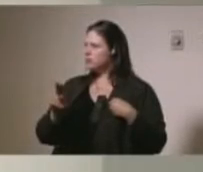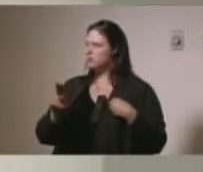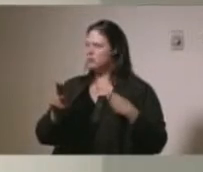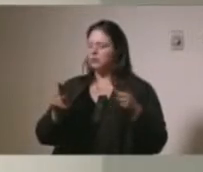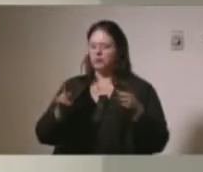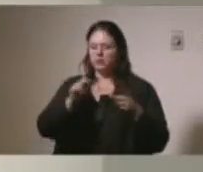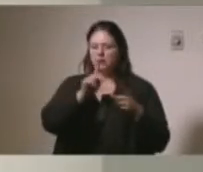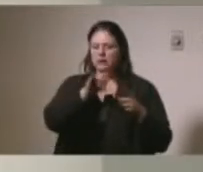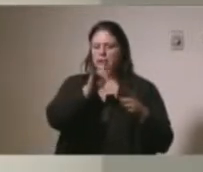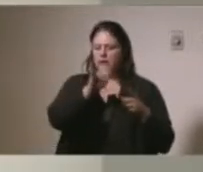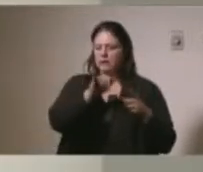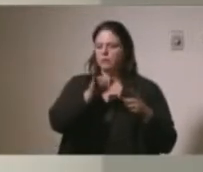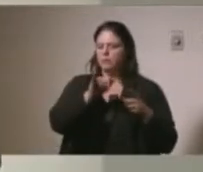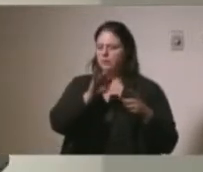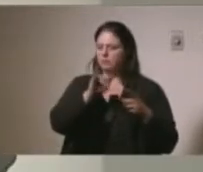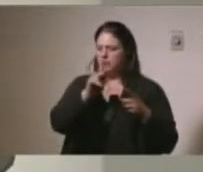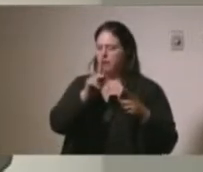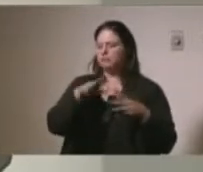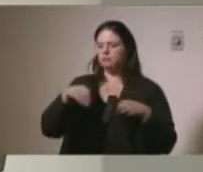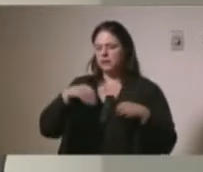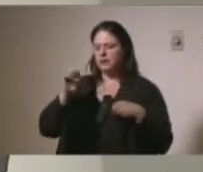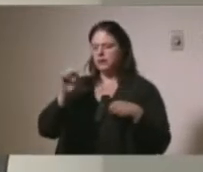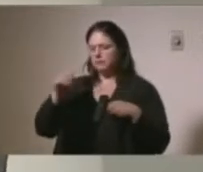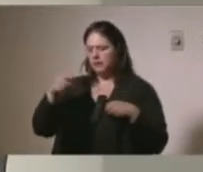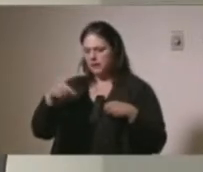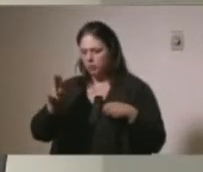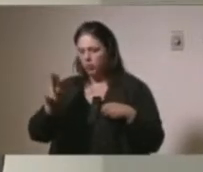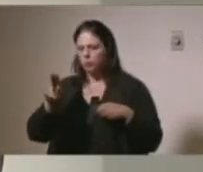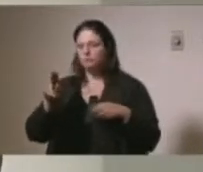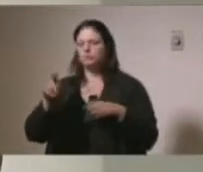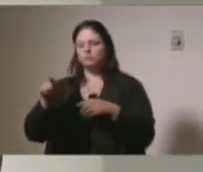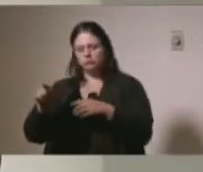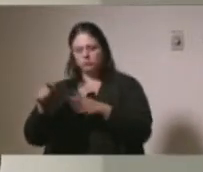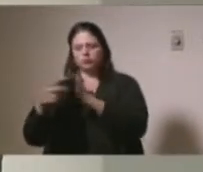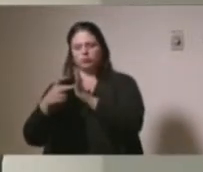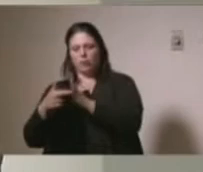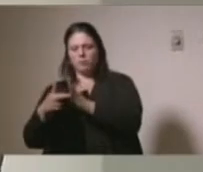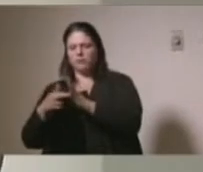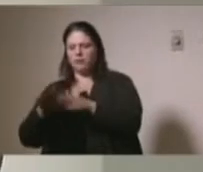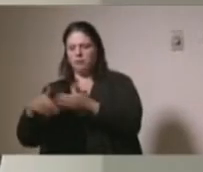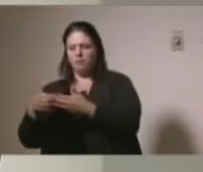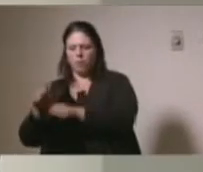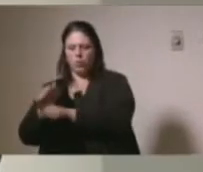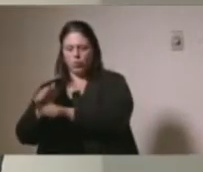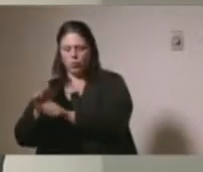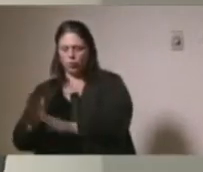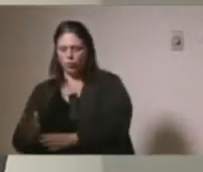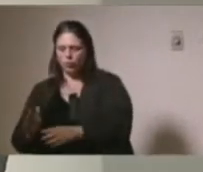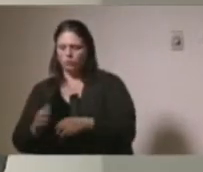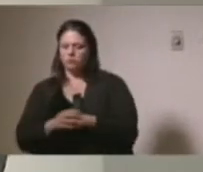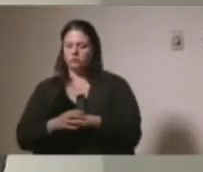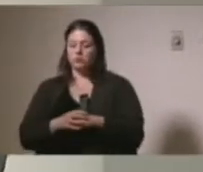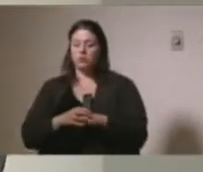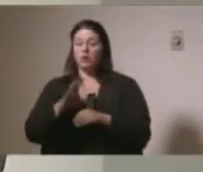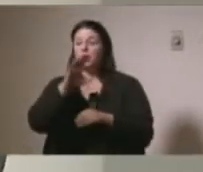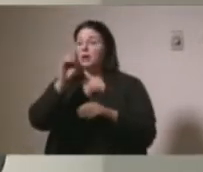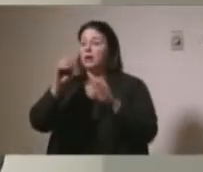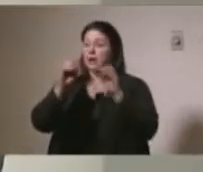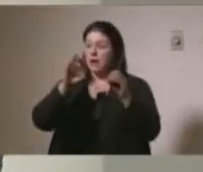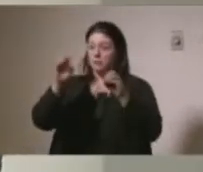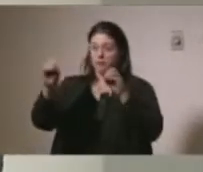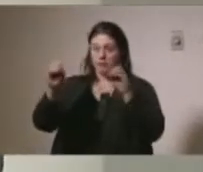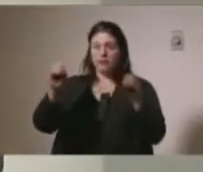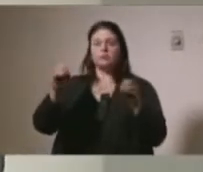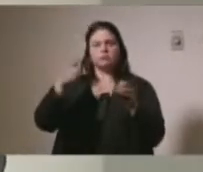And accepts the EPMU as the employee representative organisation. The company is committed to consulting with us on